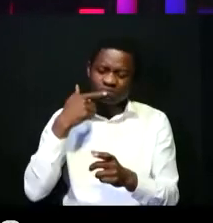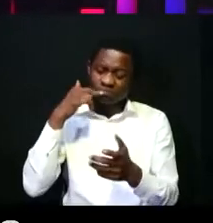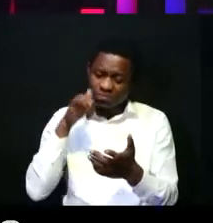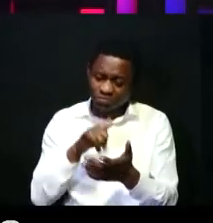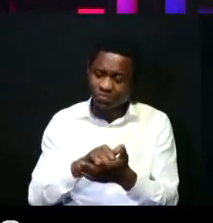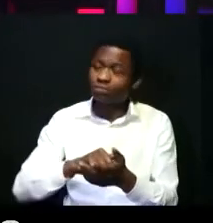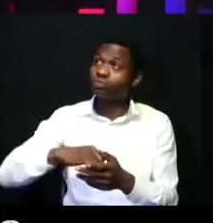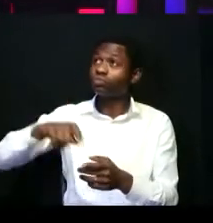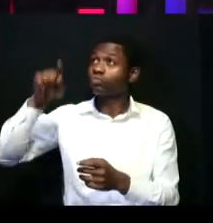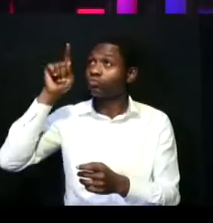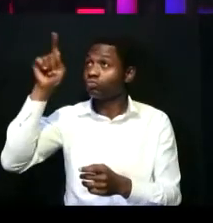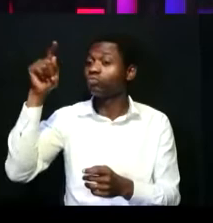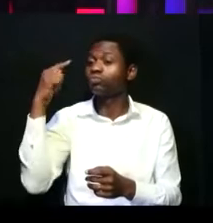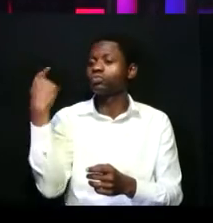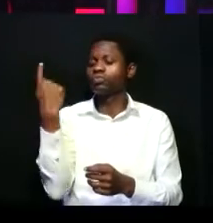kase